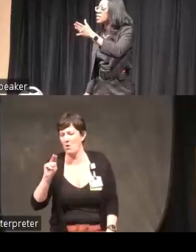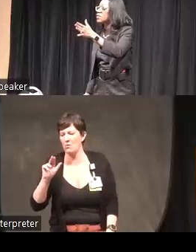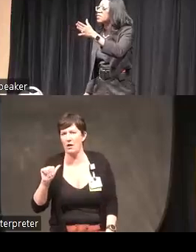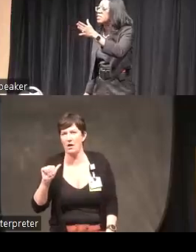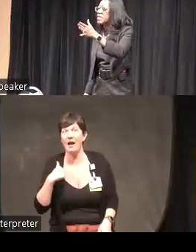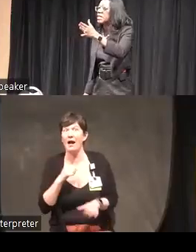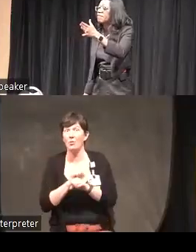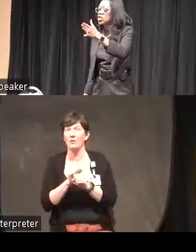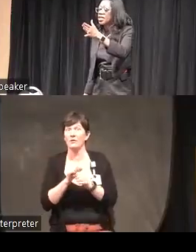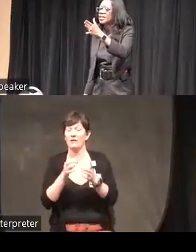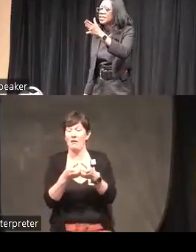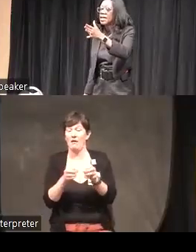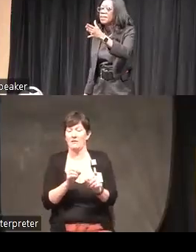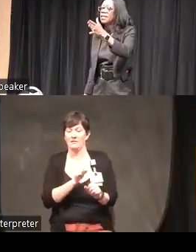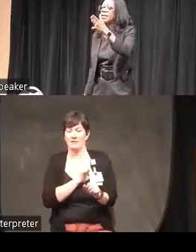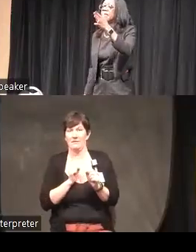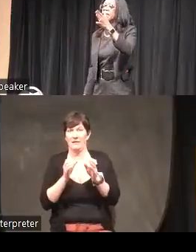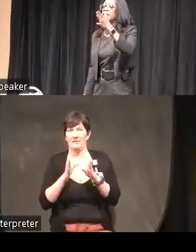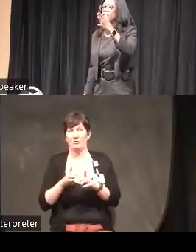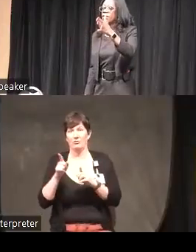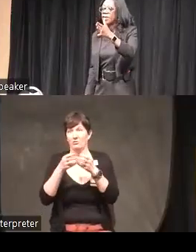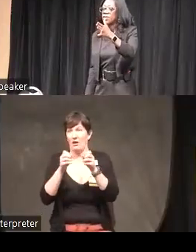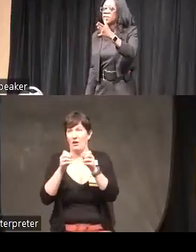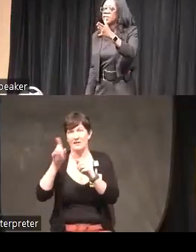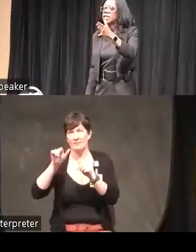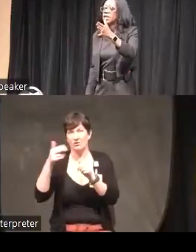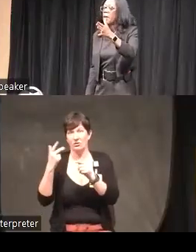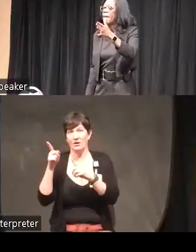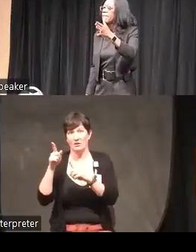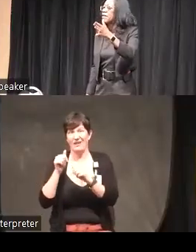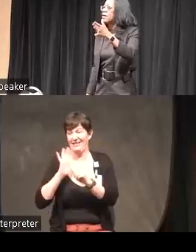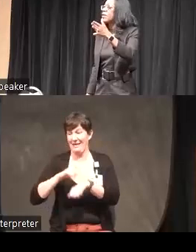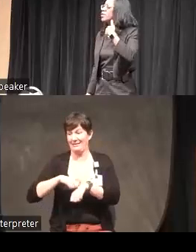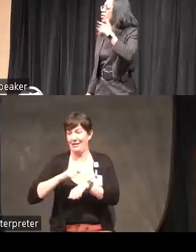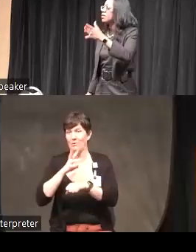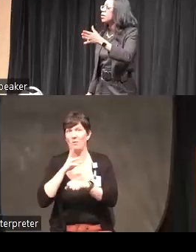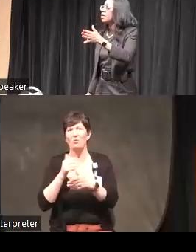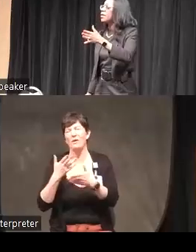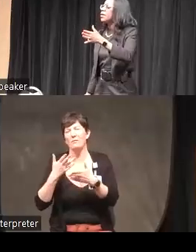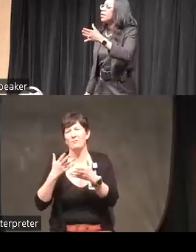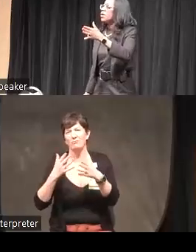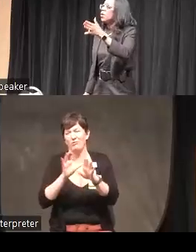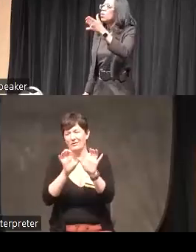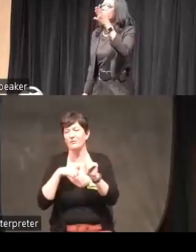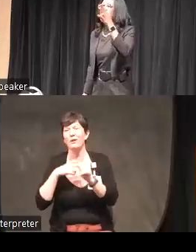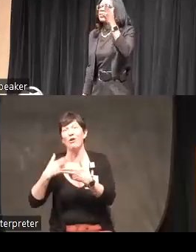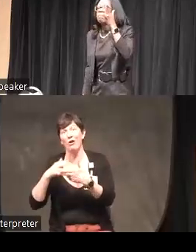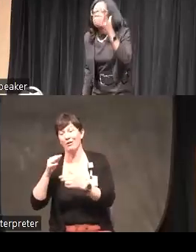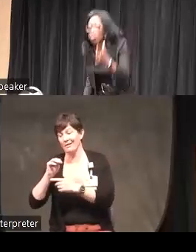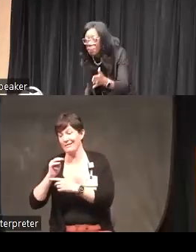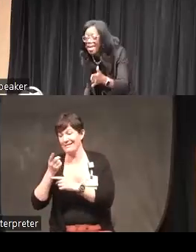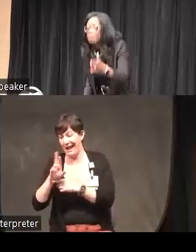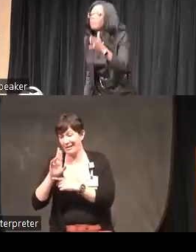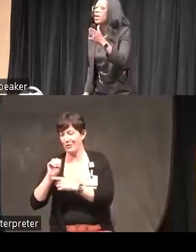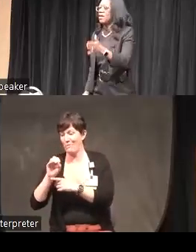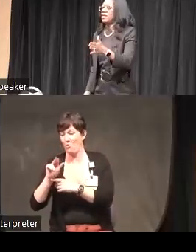for the senator for the state of Michigan at the time that the water crisis was declared, right? We called her Dr. Mona. When Dr.